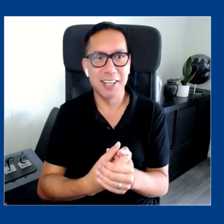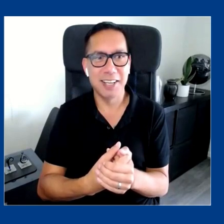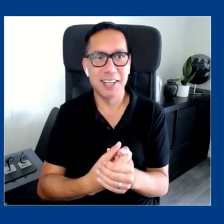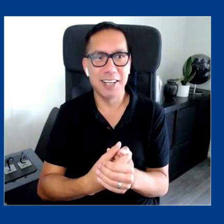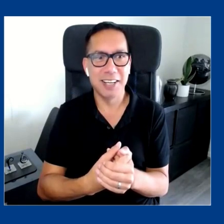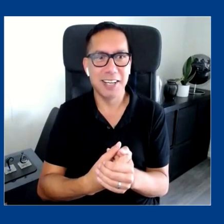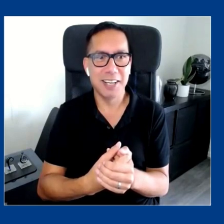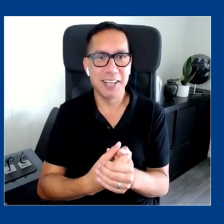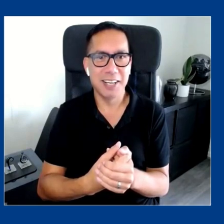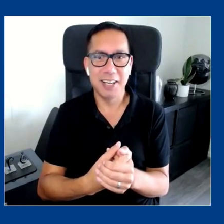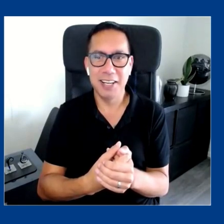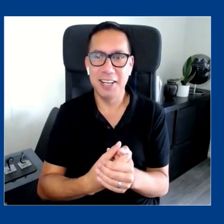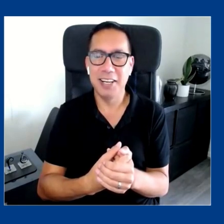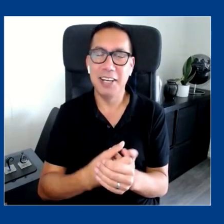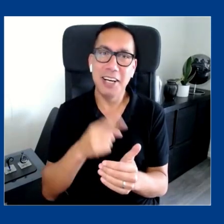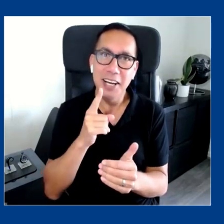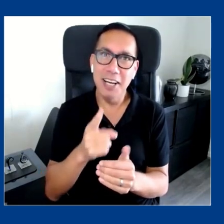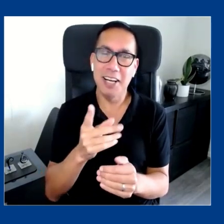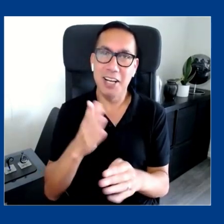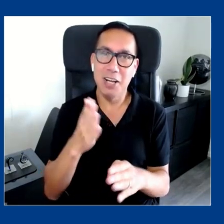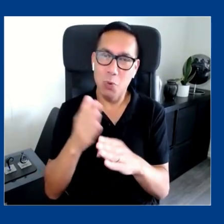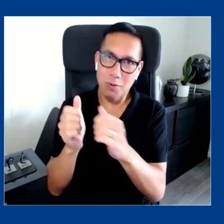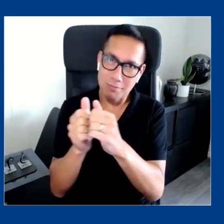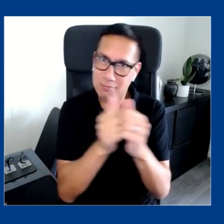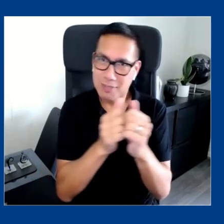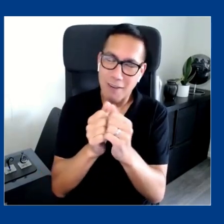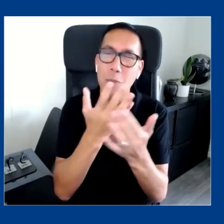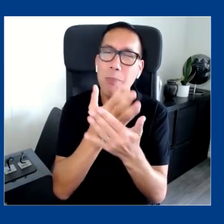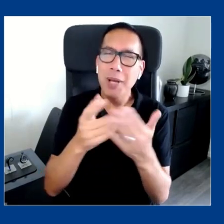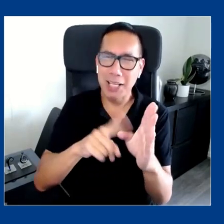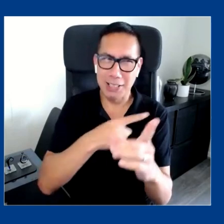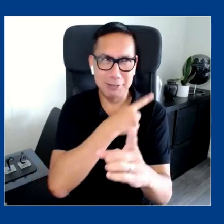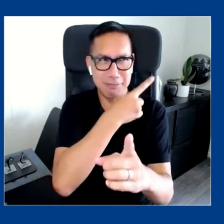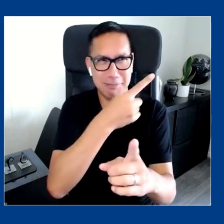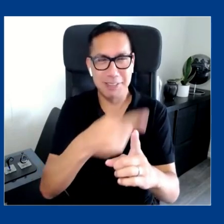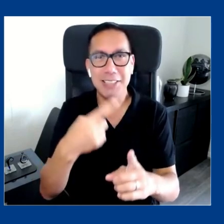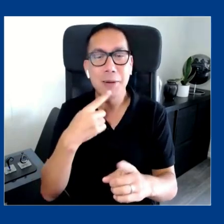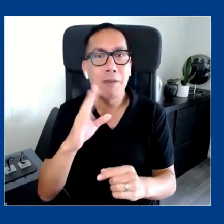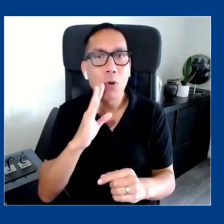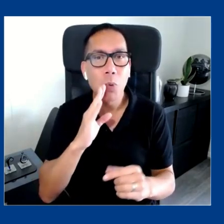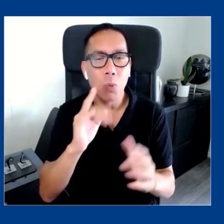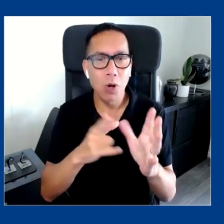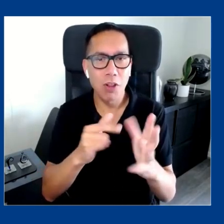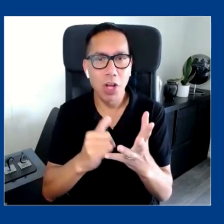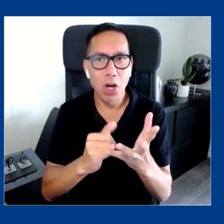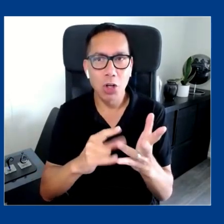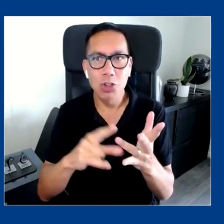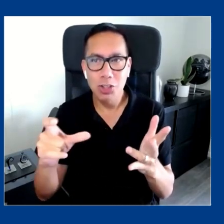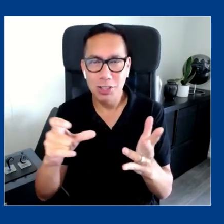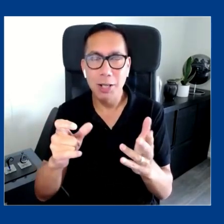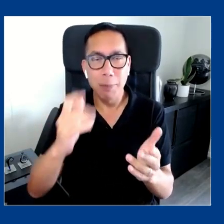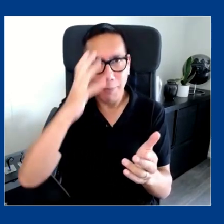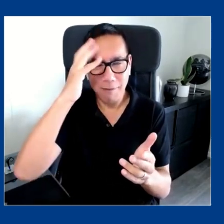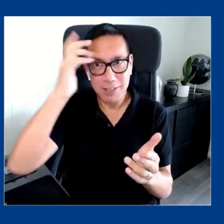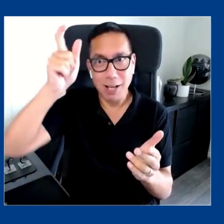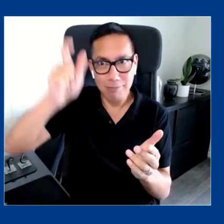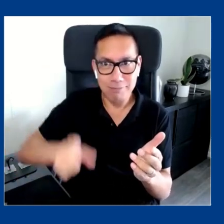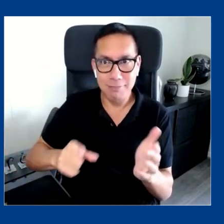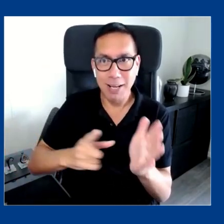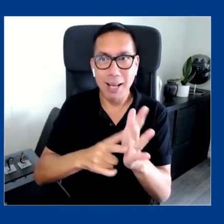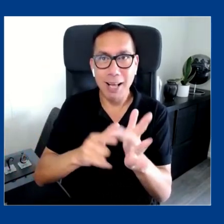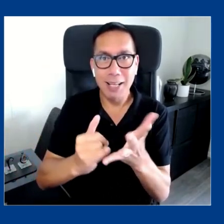Balthasar has collaborated for many years, as I said, with Associate Professor Lisa Palmer, who cannot be with us